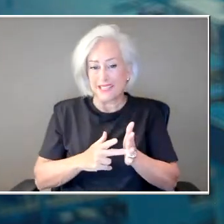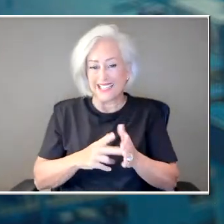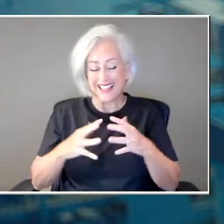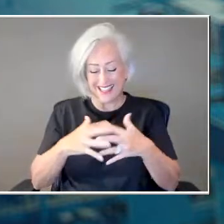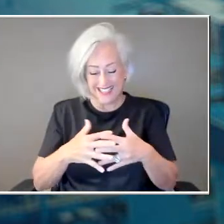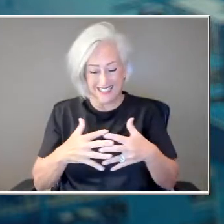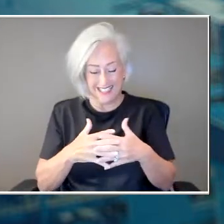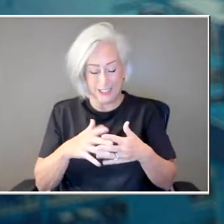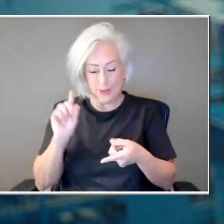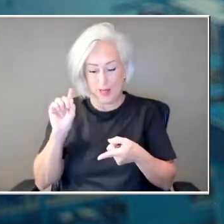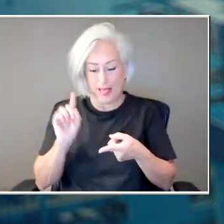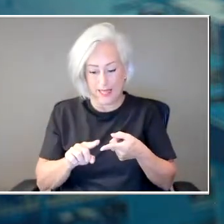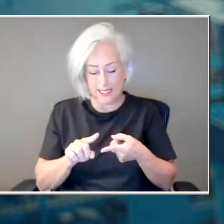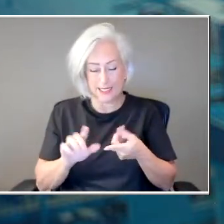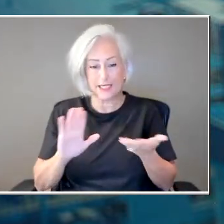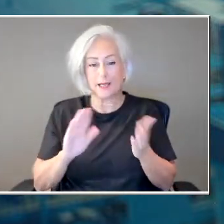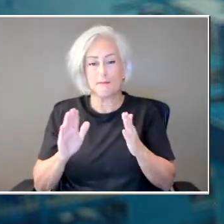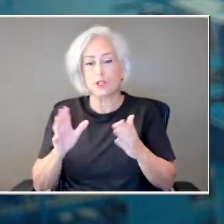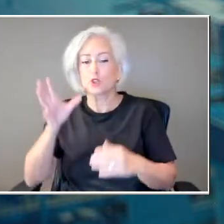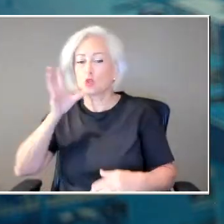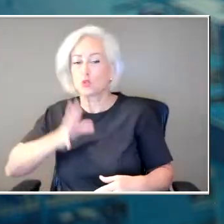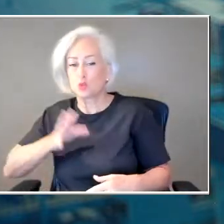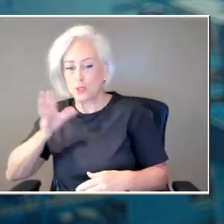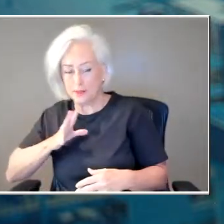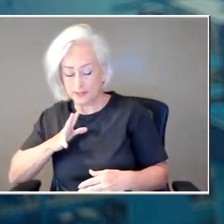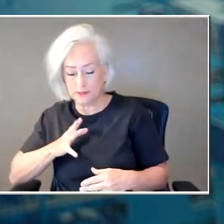attention. It seems to